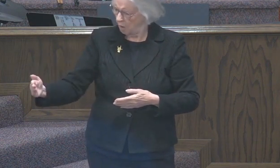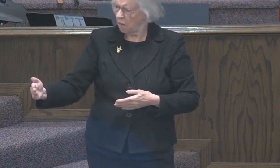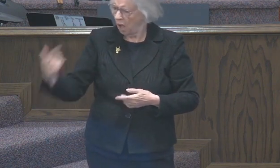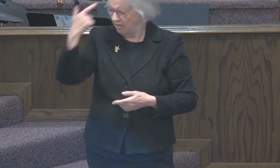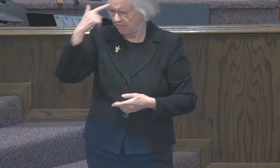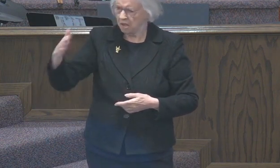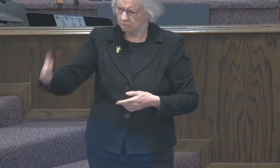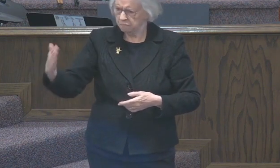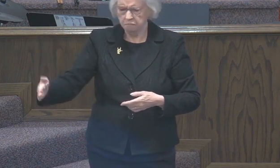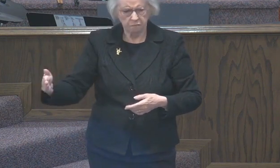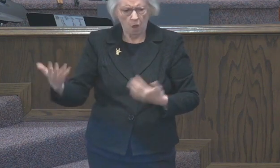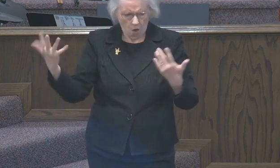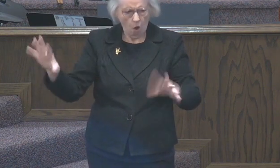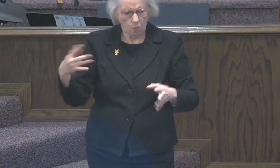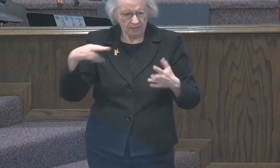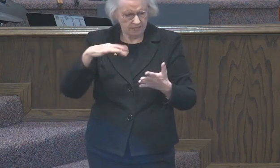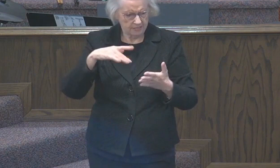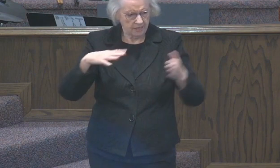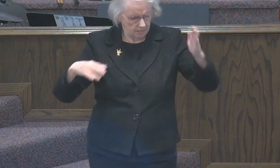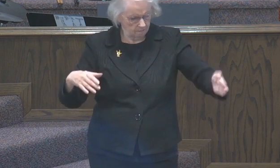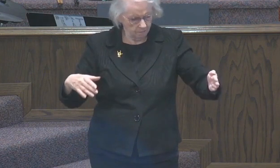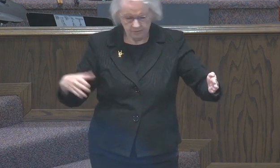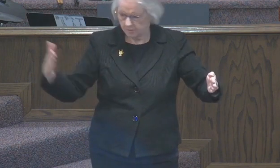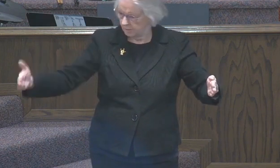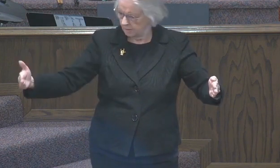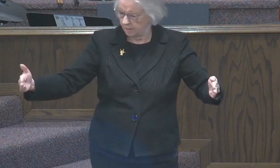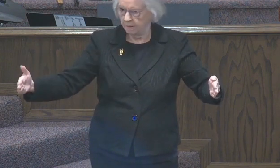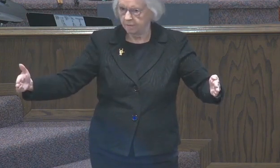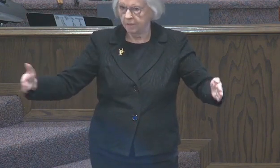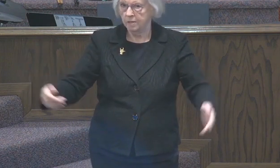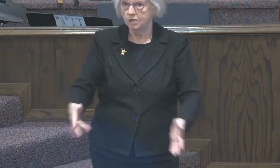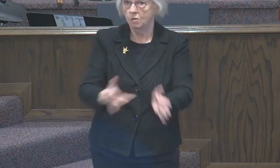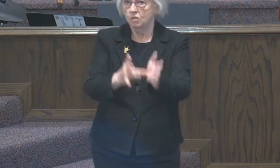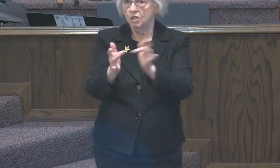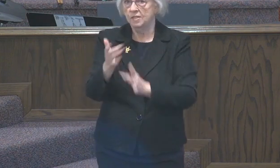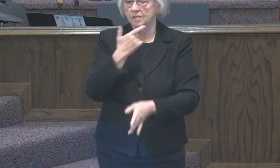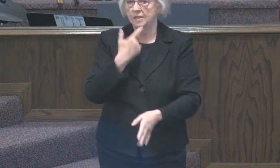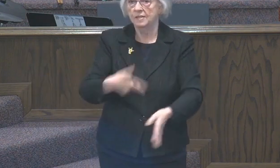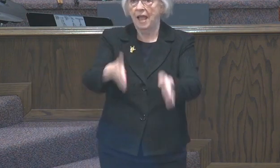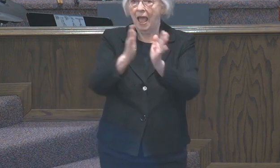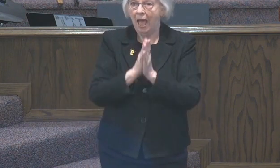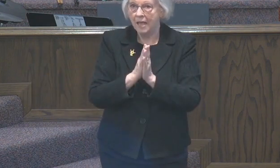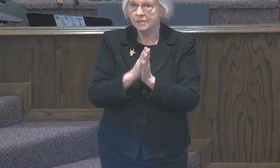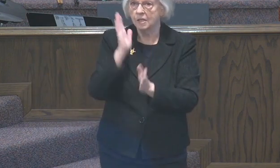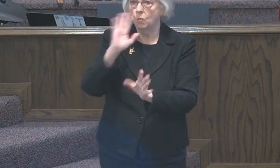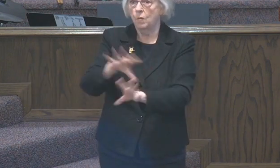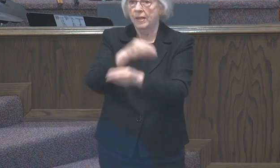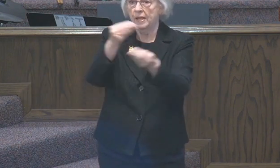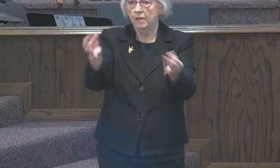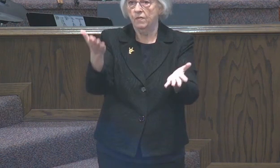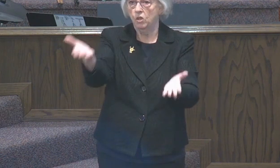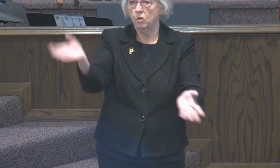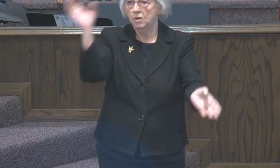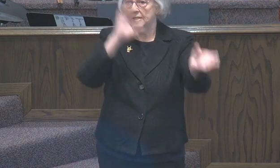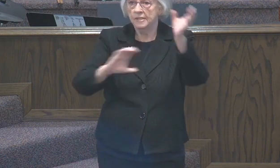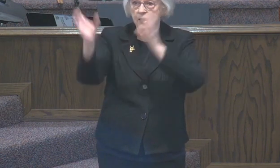7, starting in verse 7, Jesus says this: "Ask, and it will be given to you. Seek, and